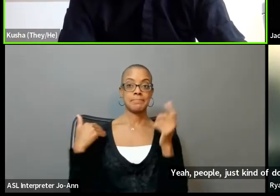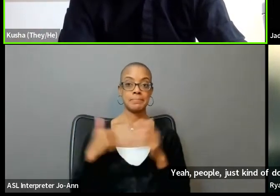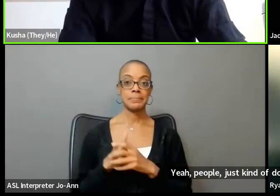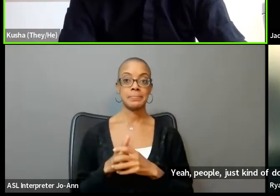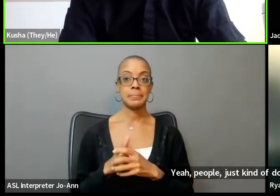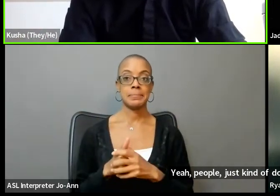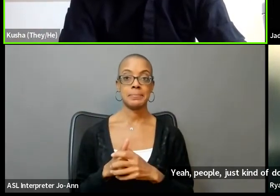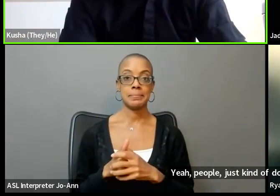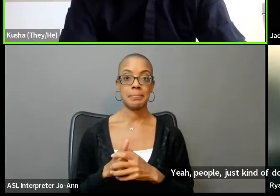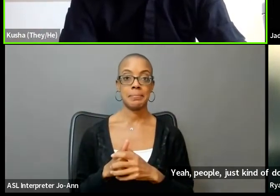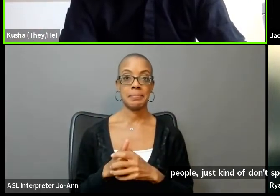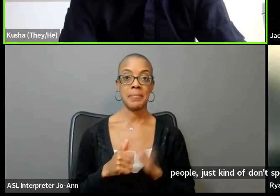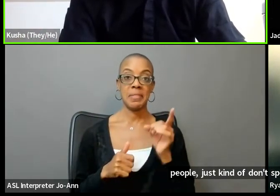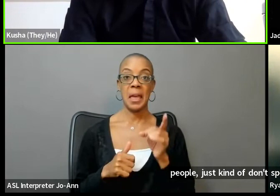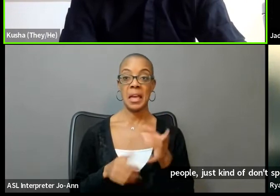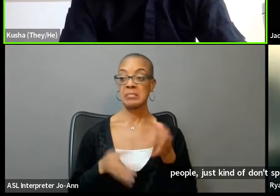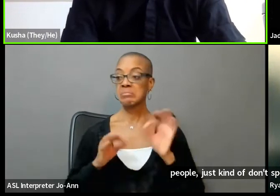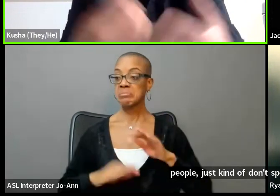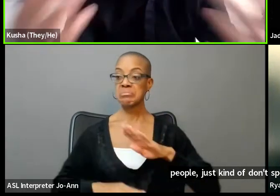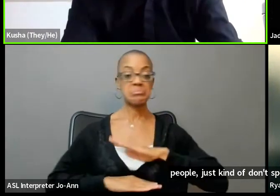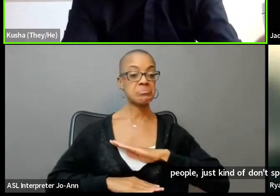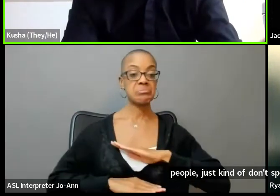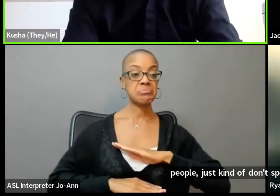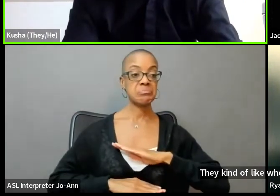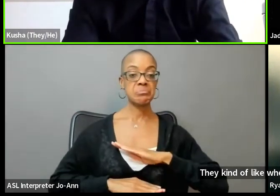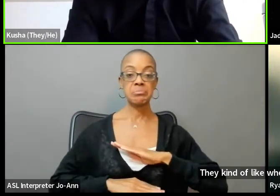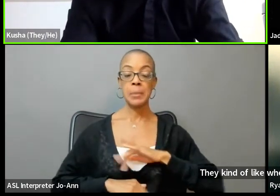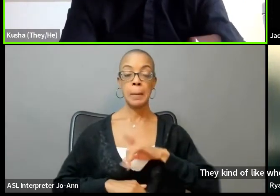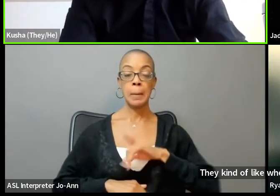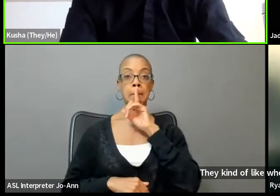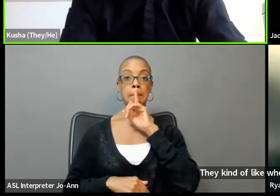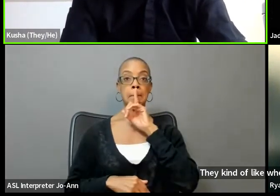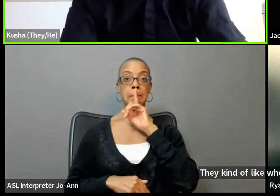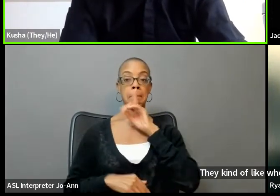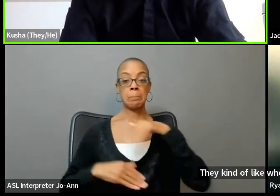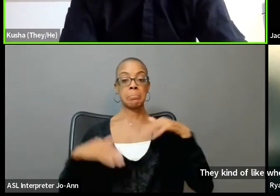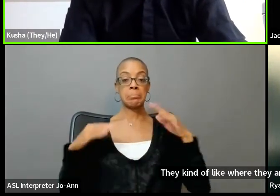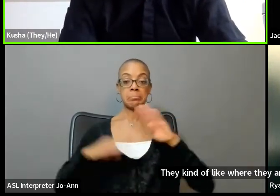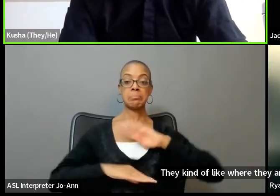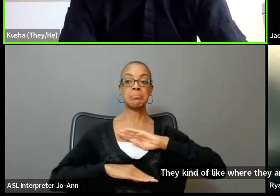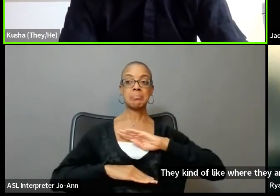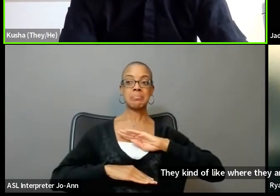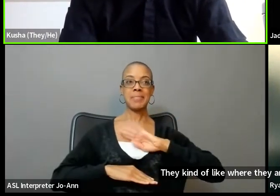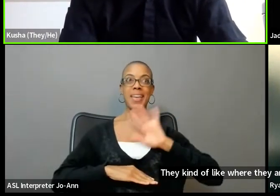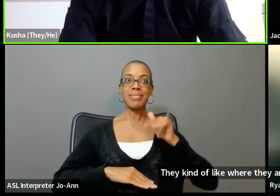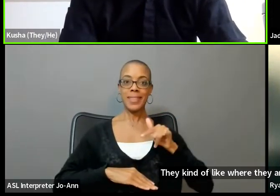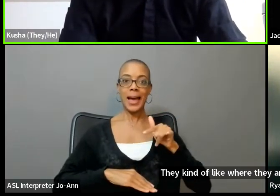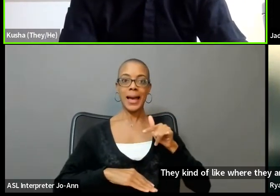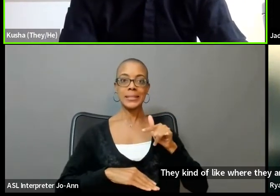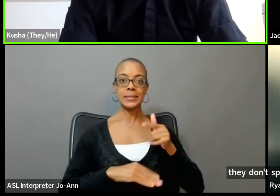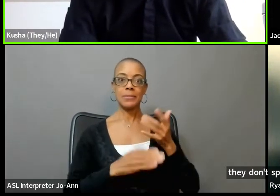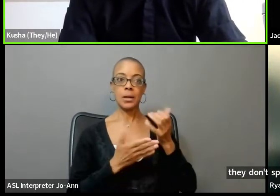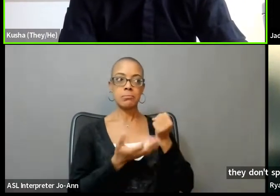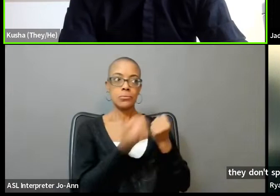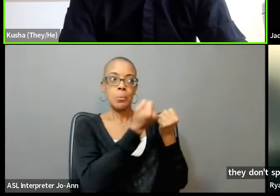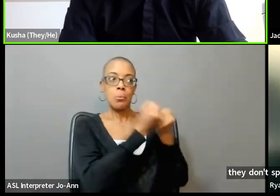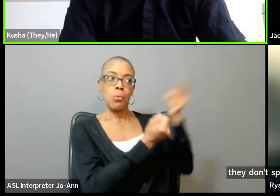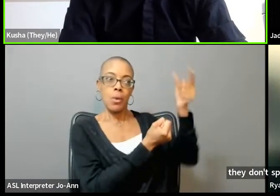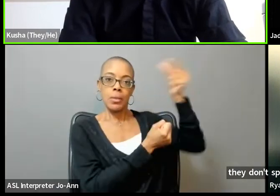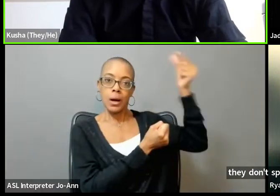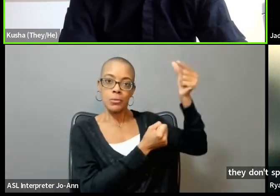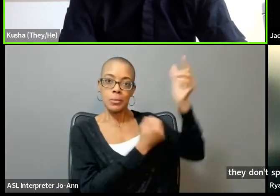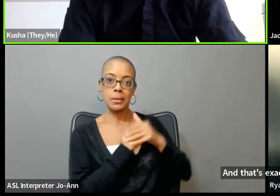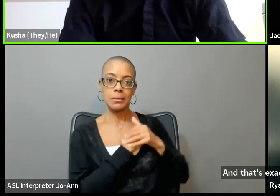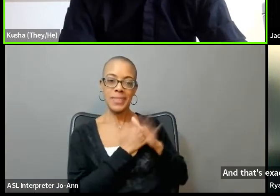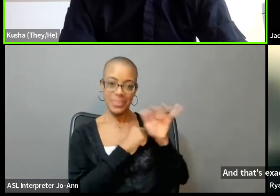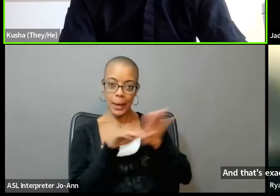they are in the status quo and they don't speak up, and that's exactly how fascism thrives. So yeah,